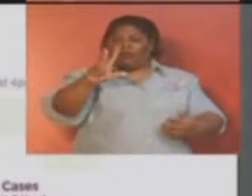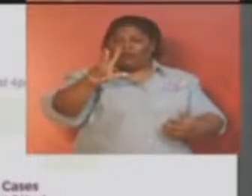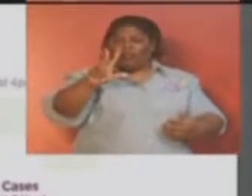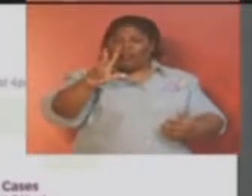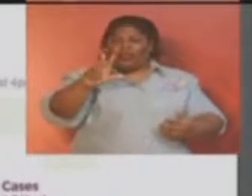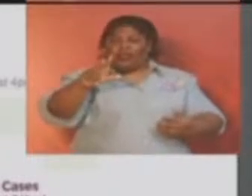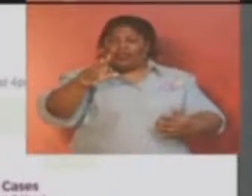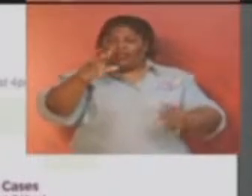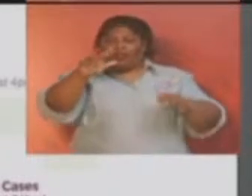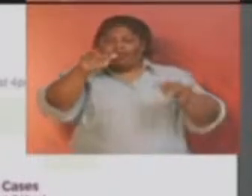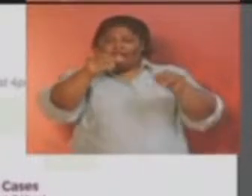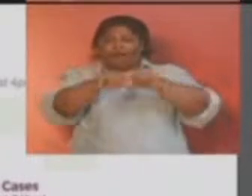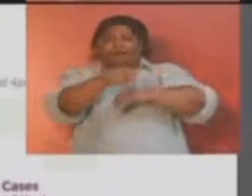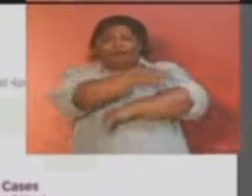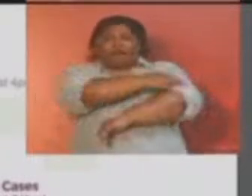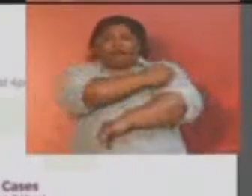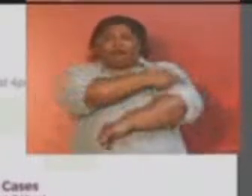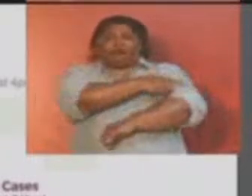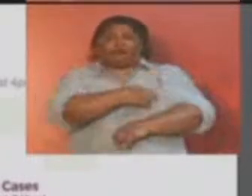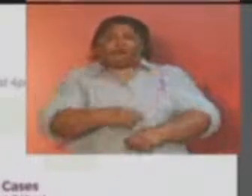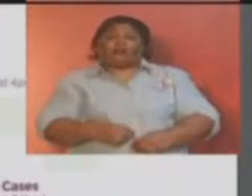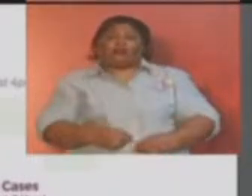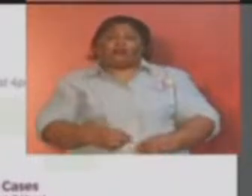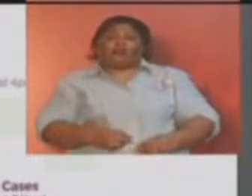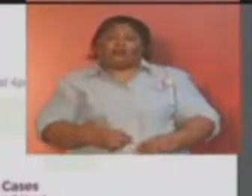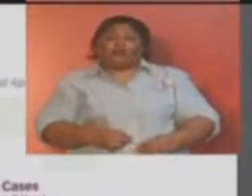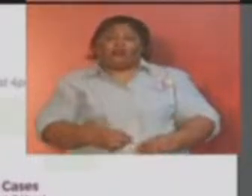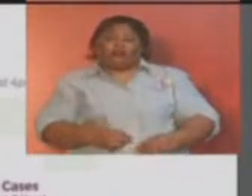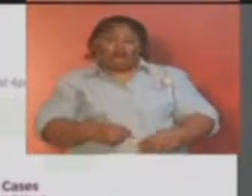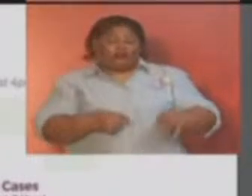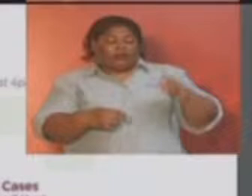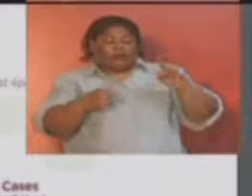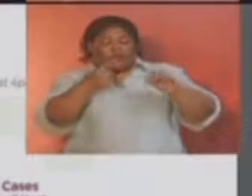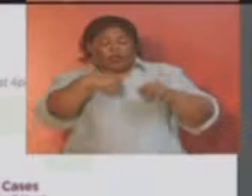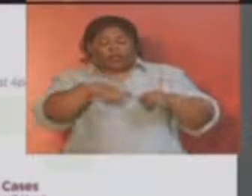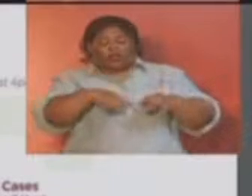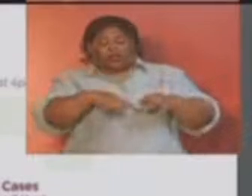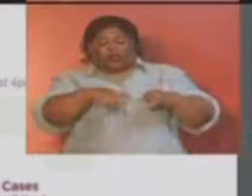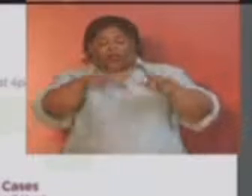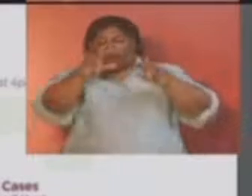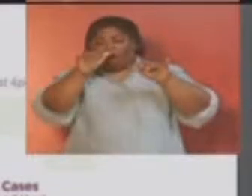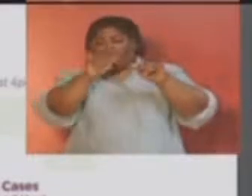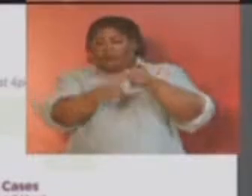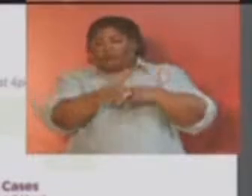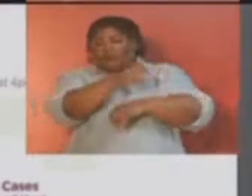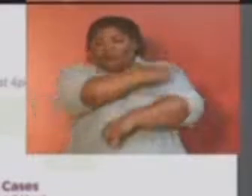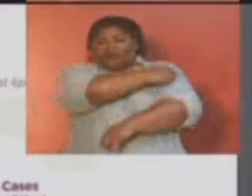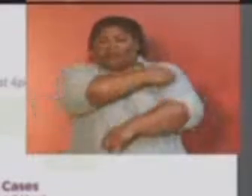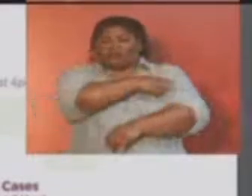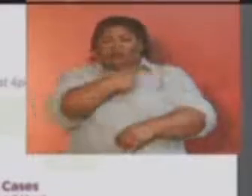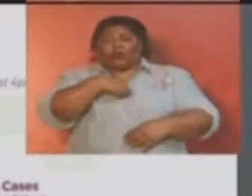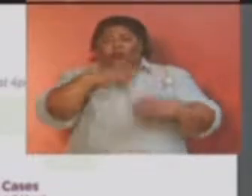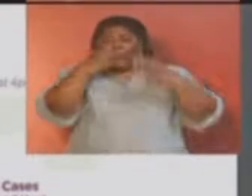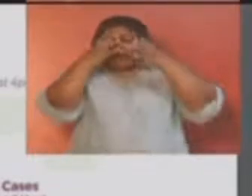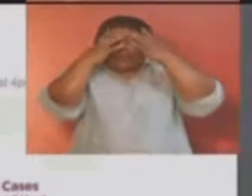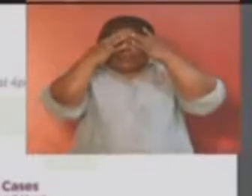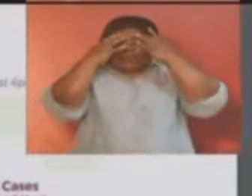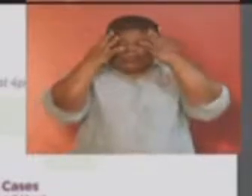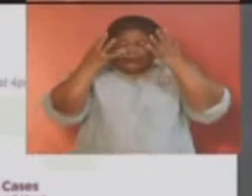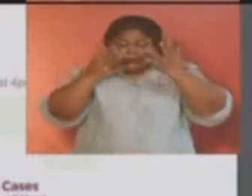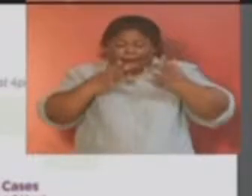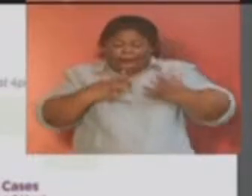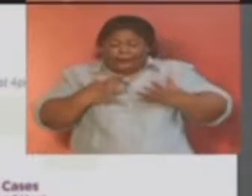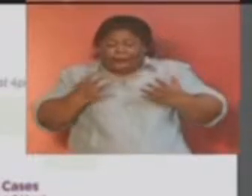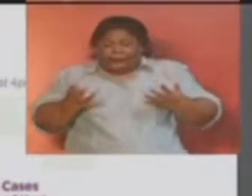in hospital. The hospital figure is one of our concerns. While I'm not going to go through the rest of this slide in a lot of